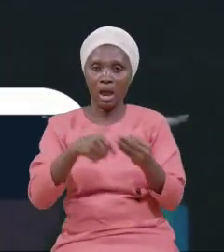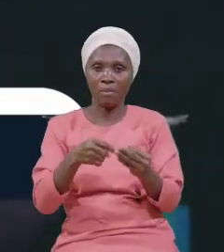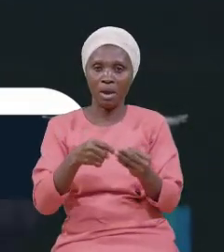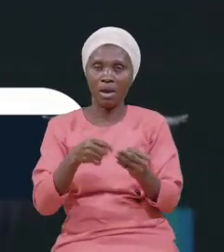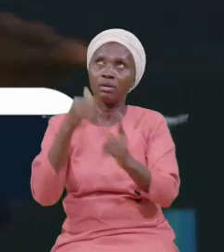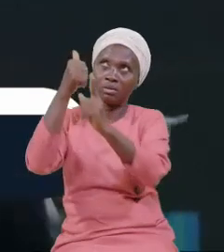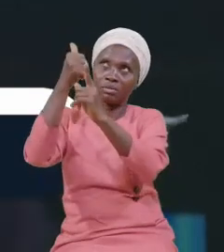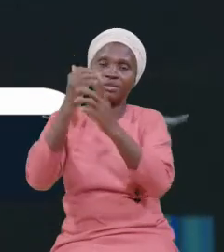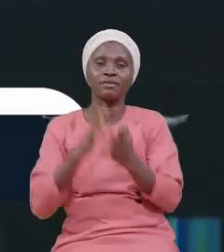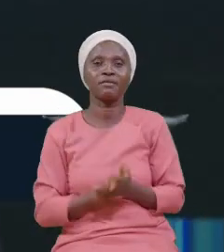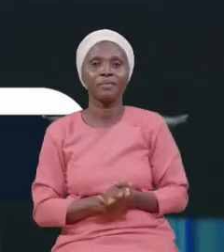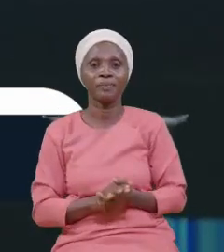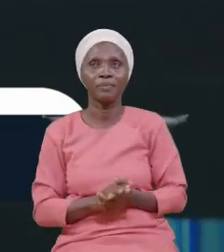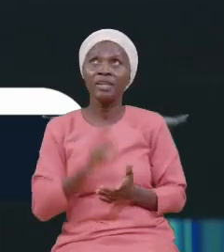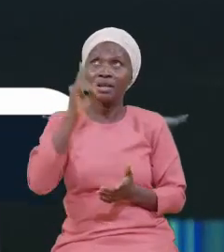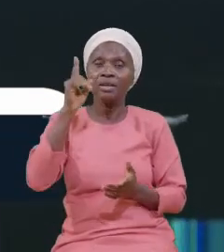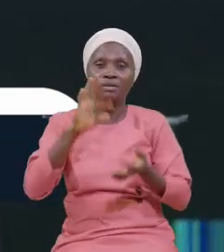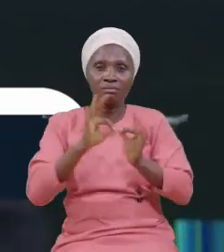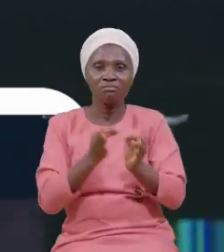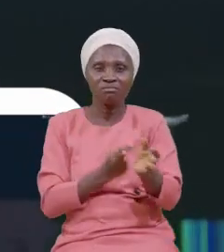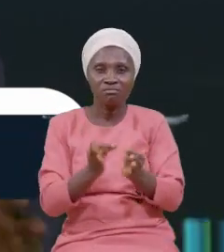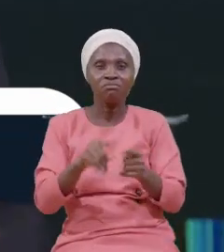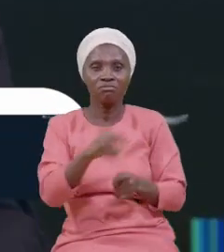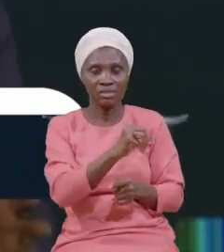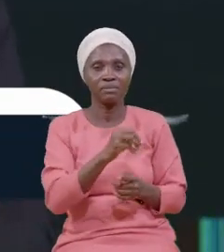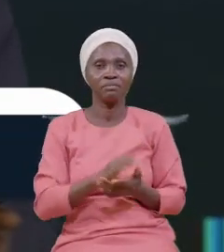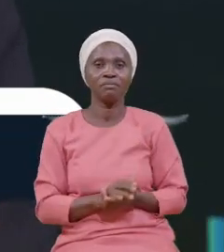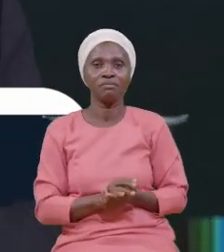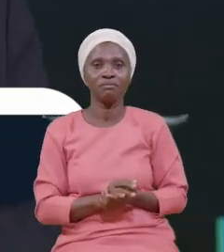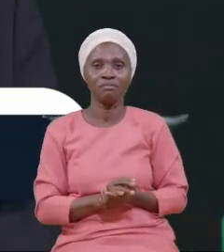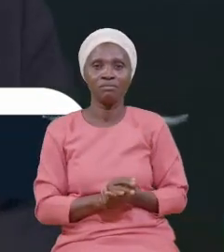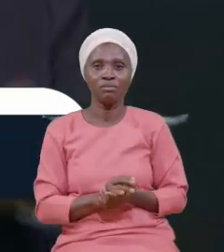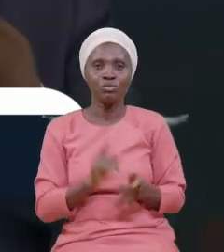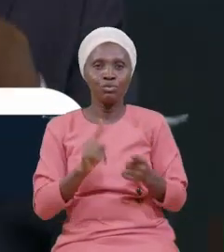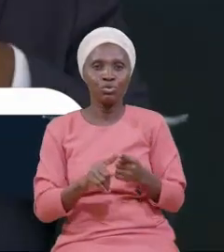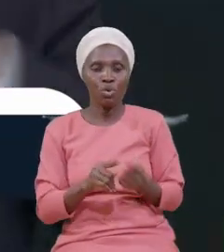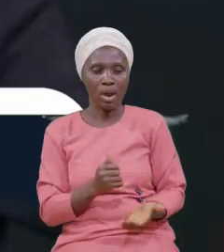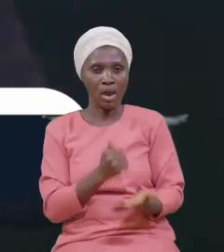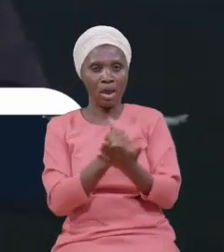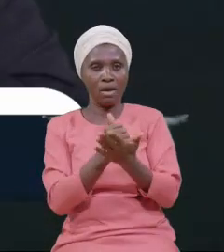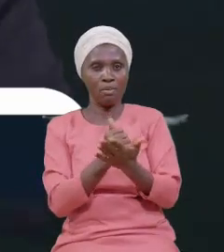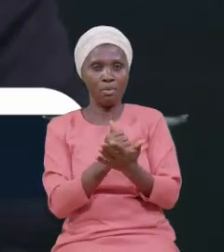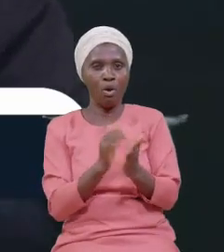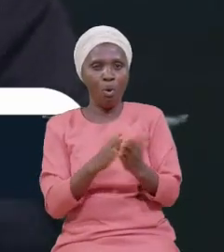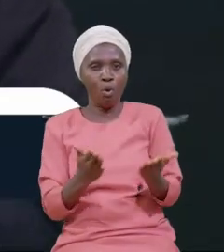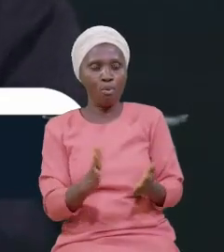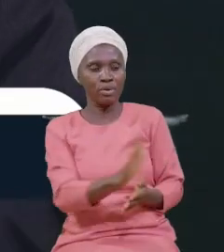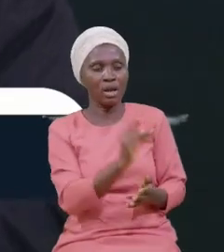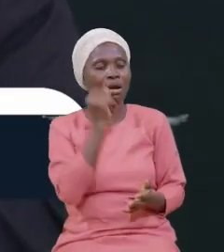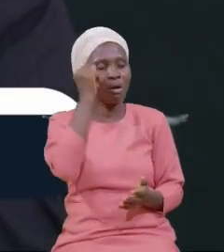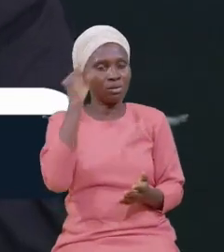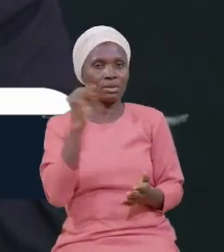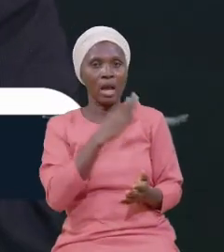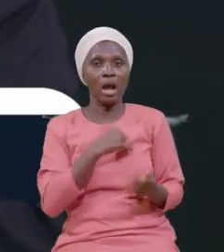himself. He interpreted unto them to open their understanding and to put the word